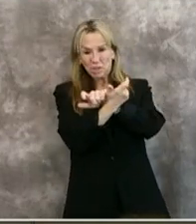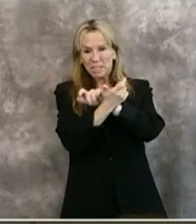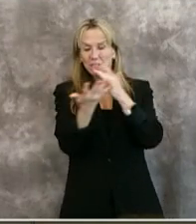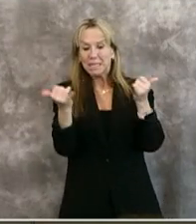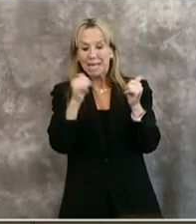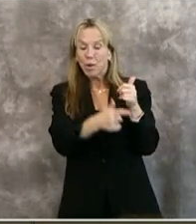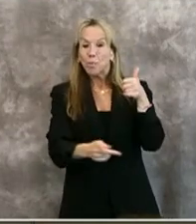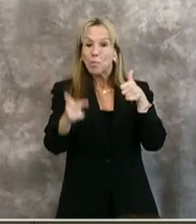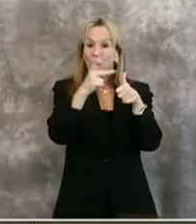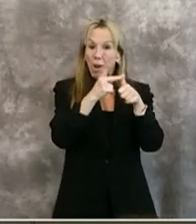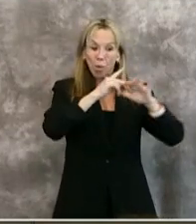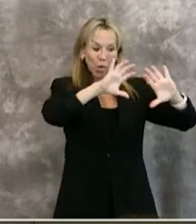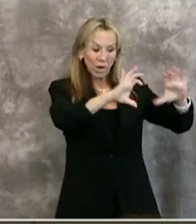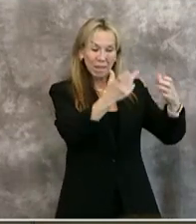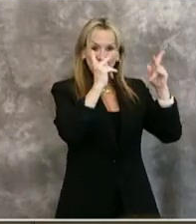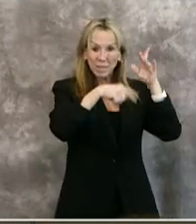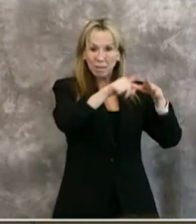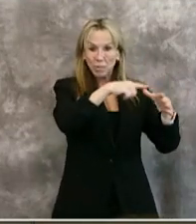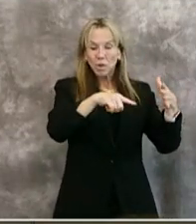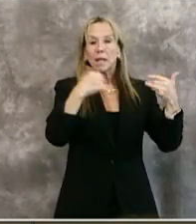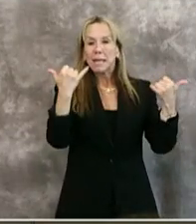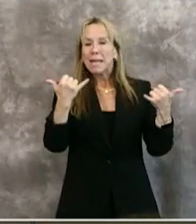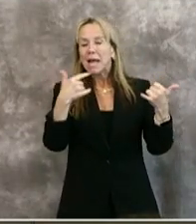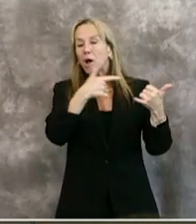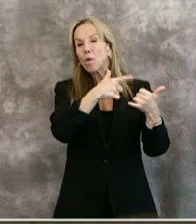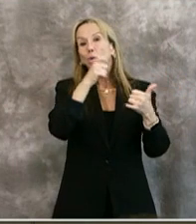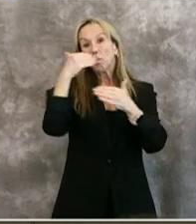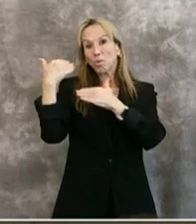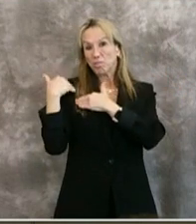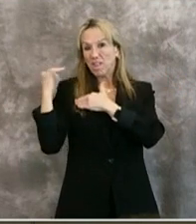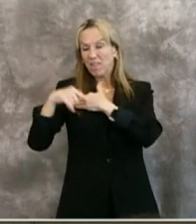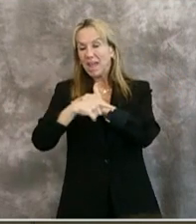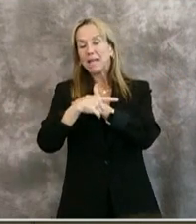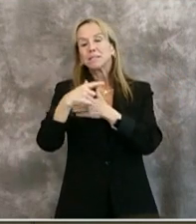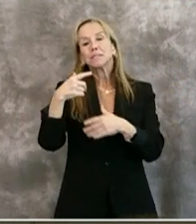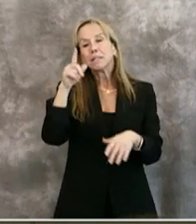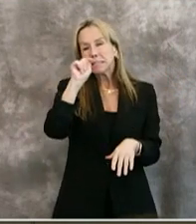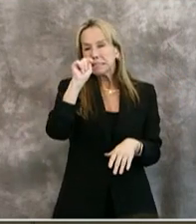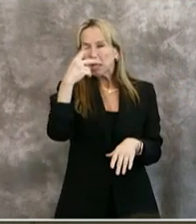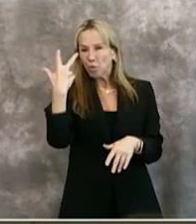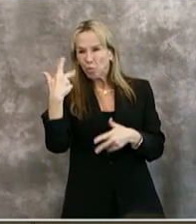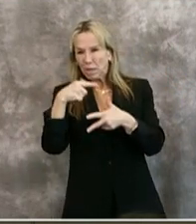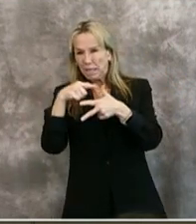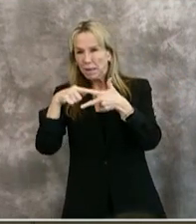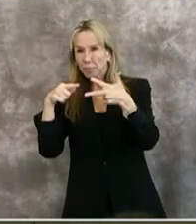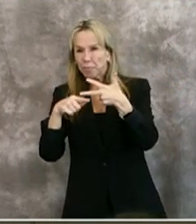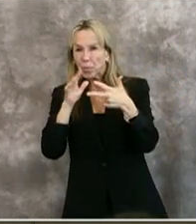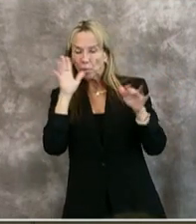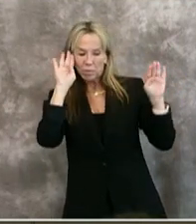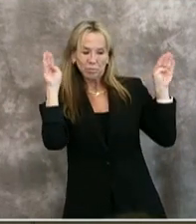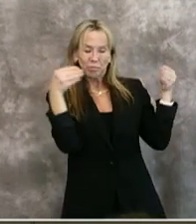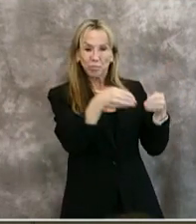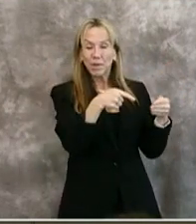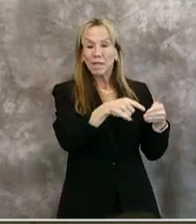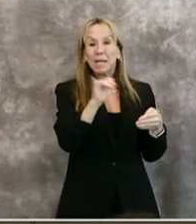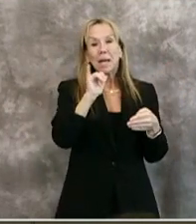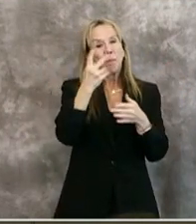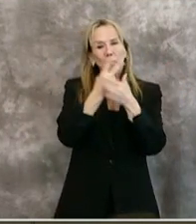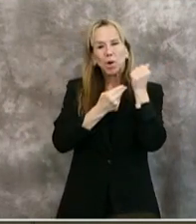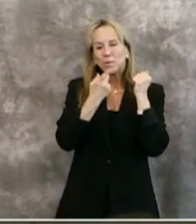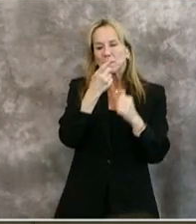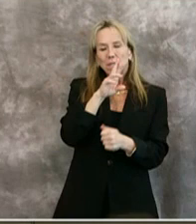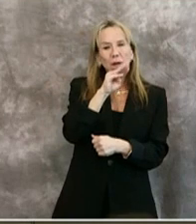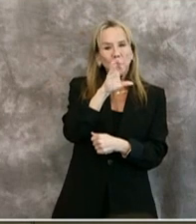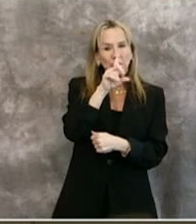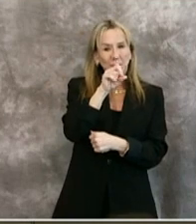be a huge part of the T3 mission going forward. Dr. Wooten has spoken and Dr. McDonald has spoken in the past about why